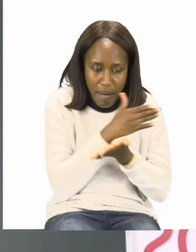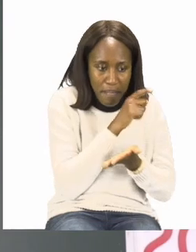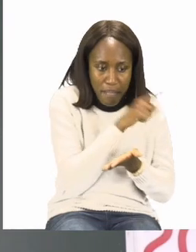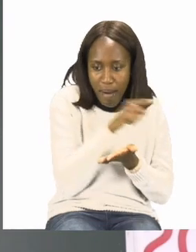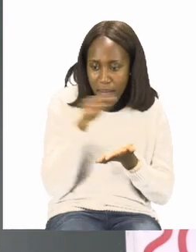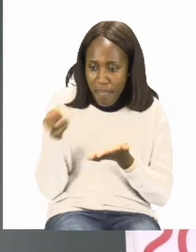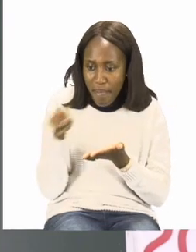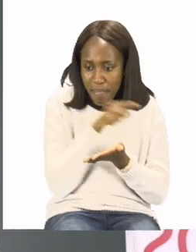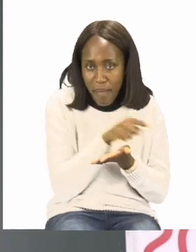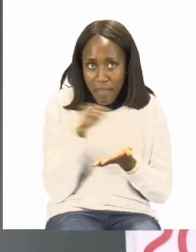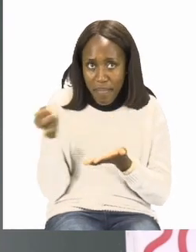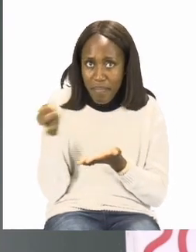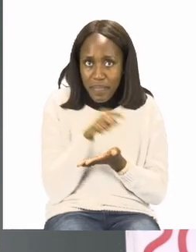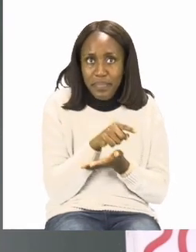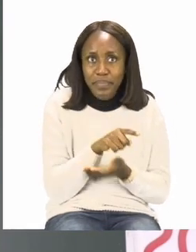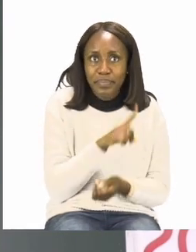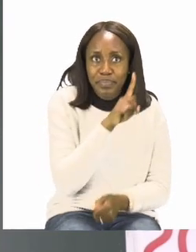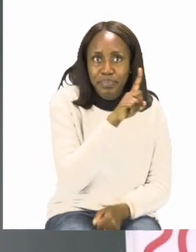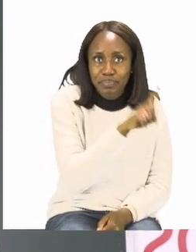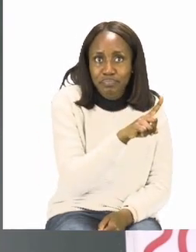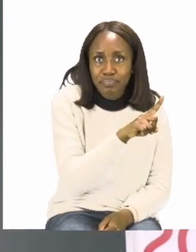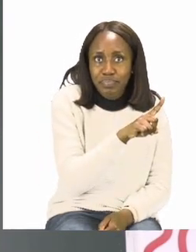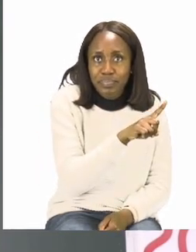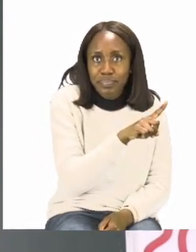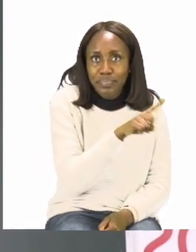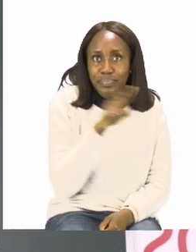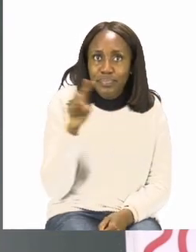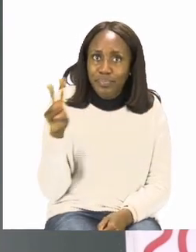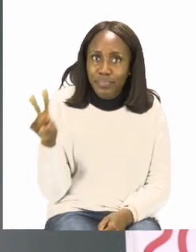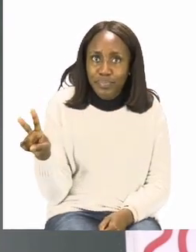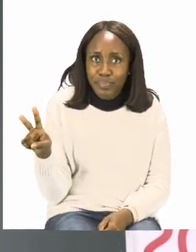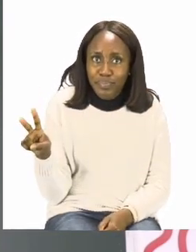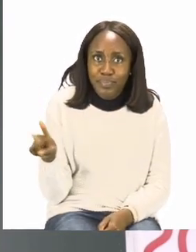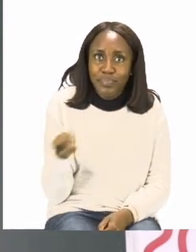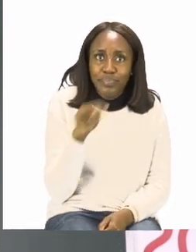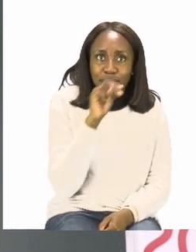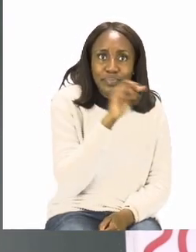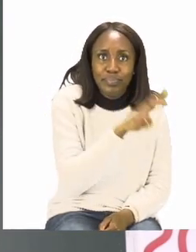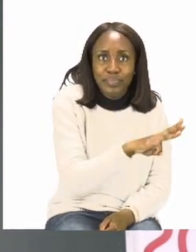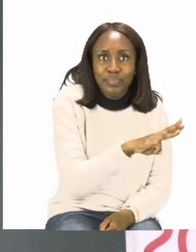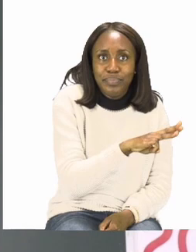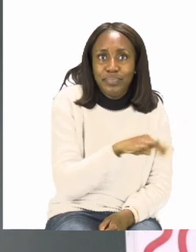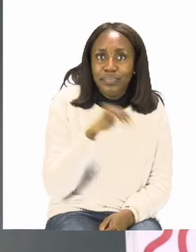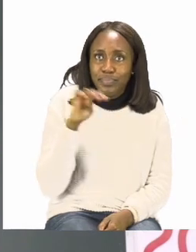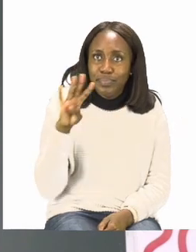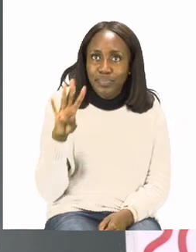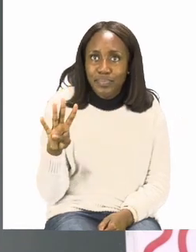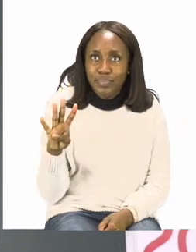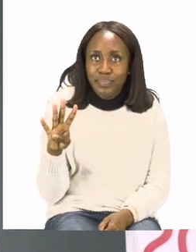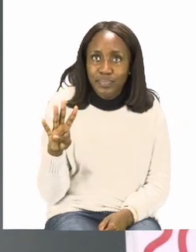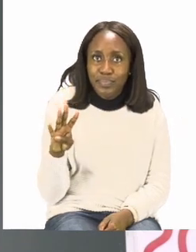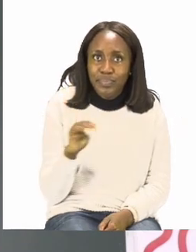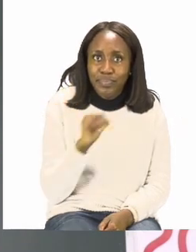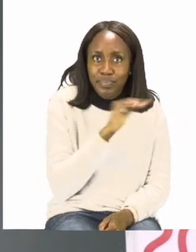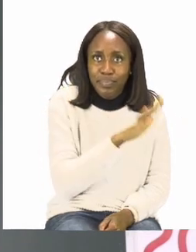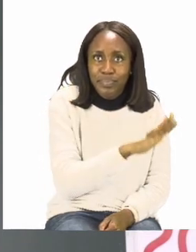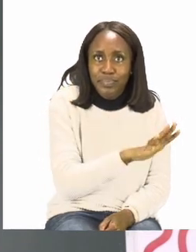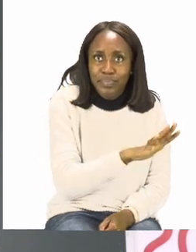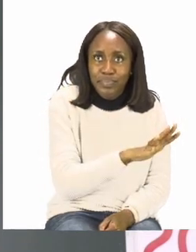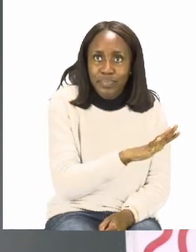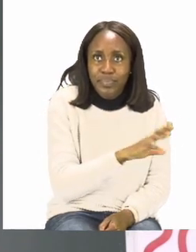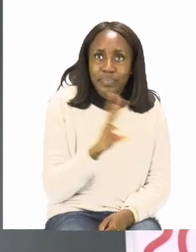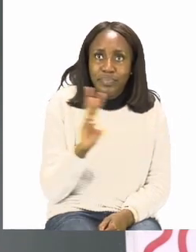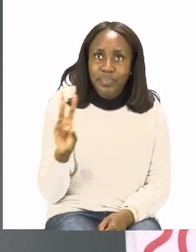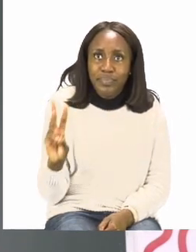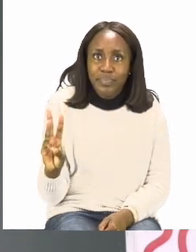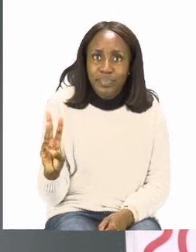equally. Let's begin. 1, 2, 3, 4,